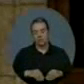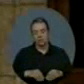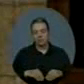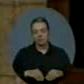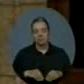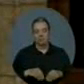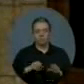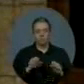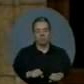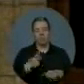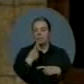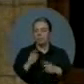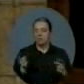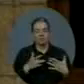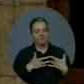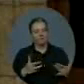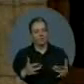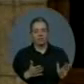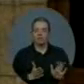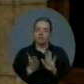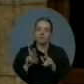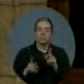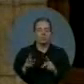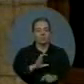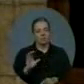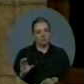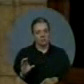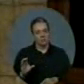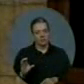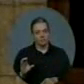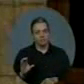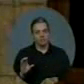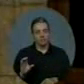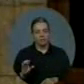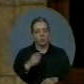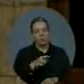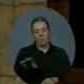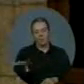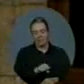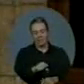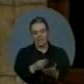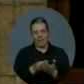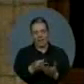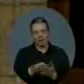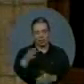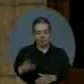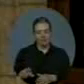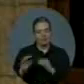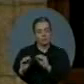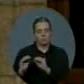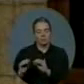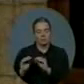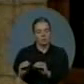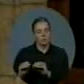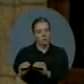his predecessors who built schools, that he has taken the money from the education budgets for allocations for developing schools and spent the